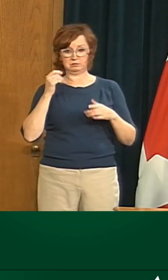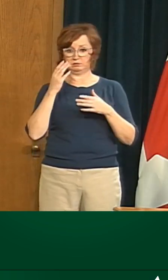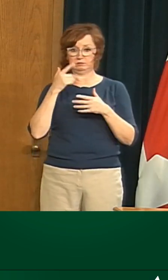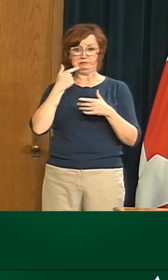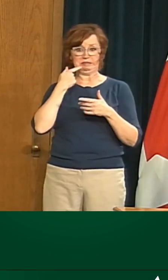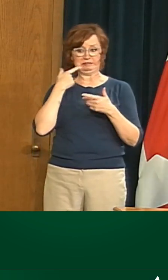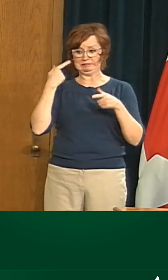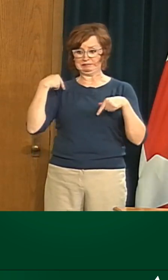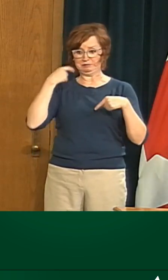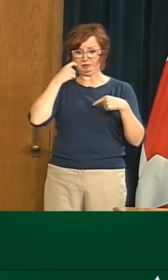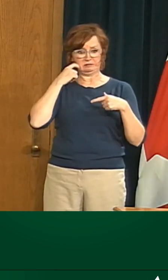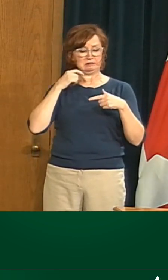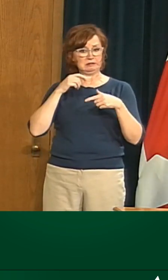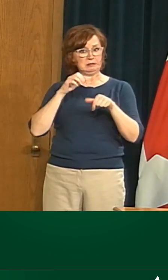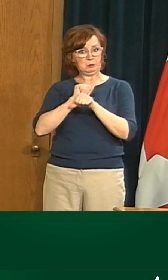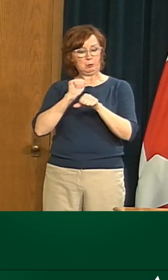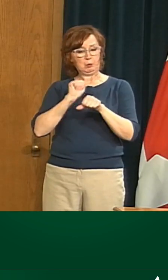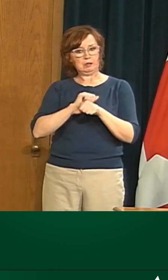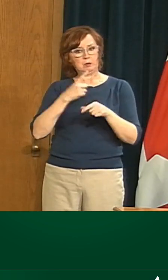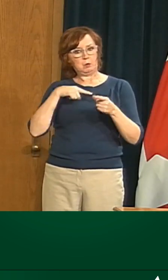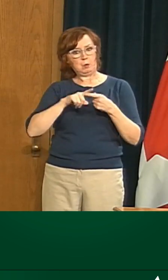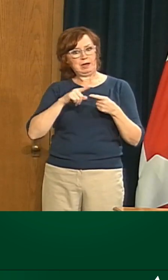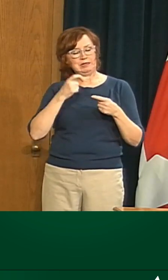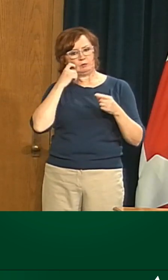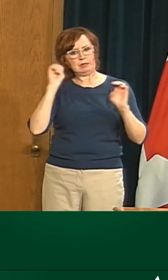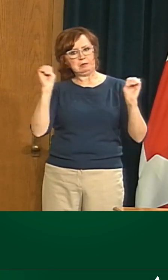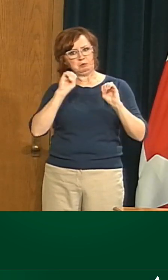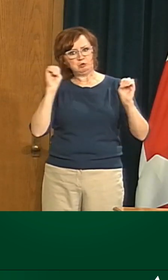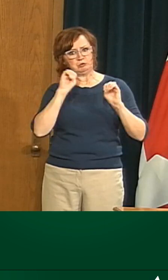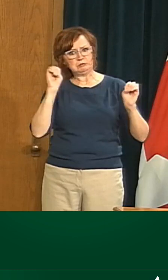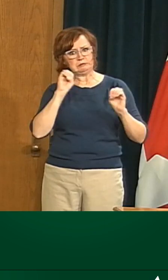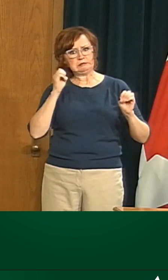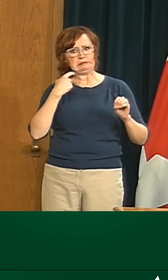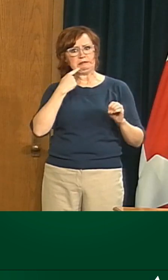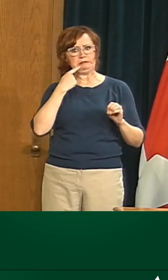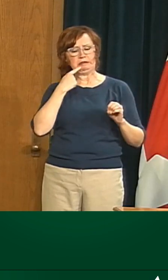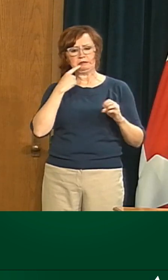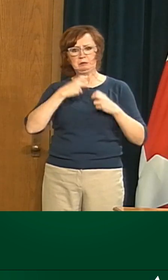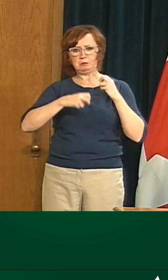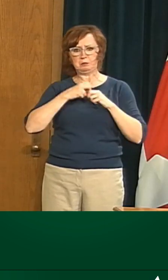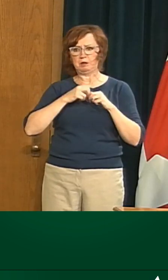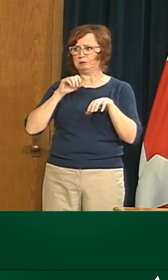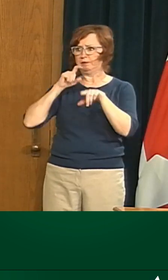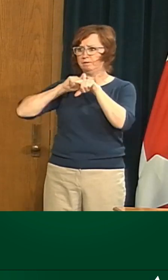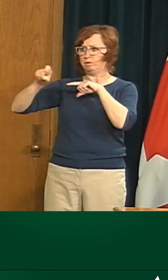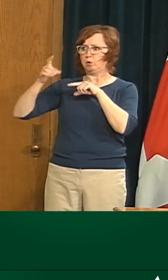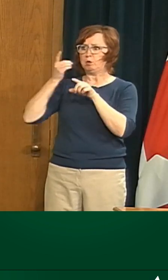you will. And so this is what we had felt collectively is